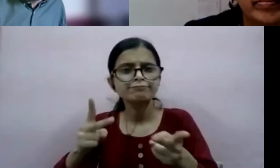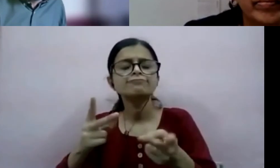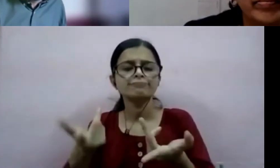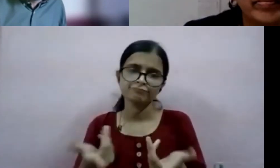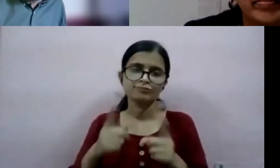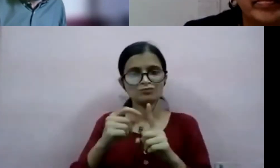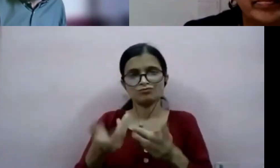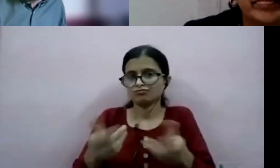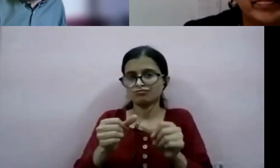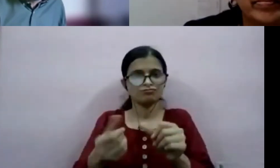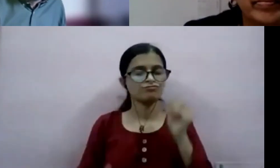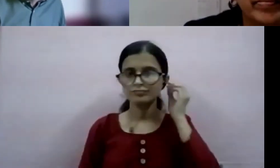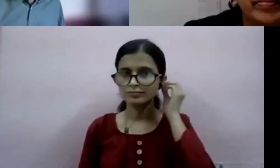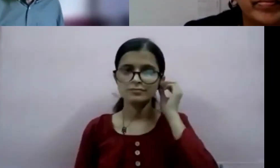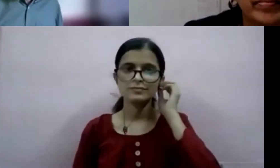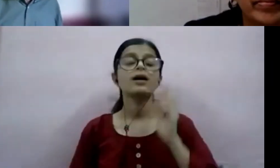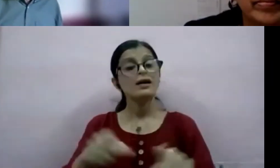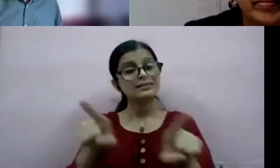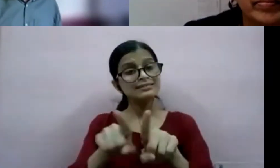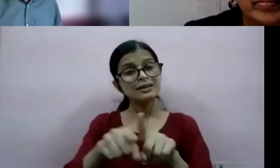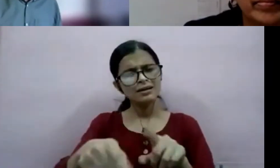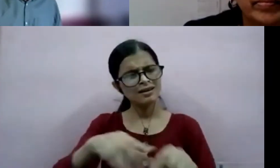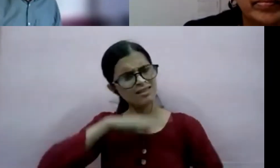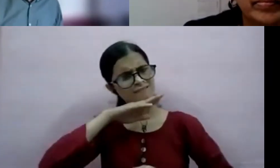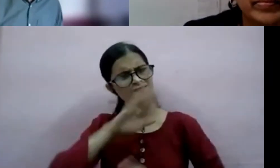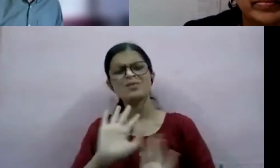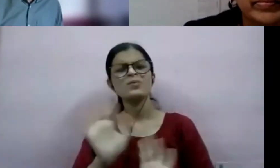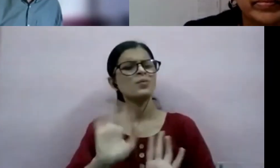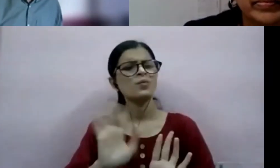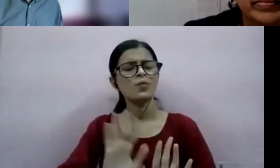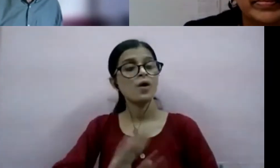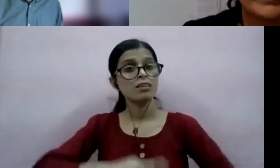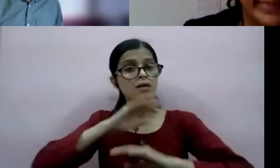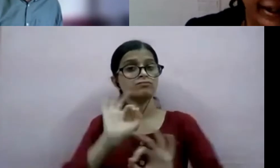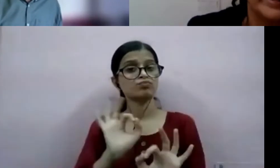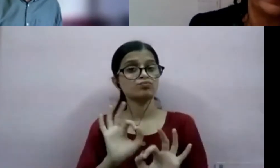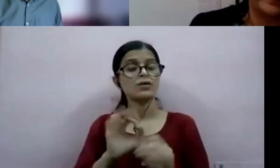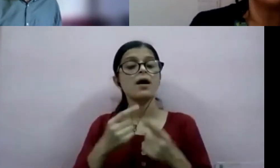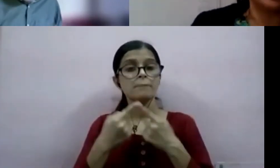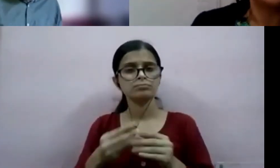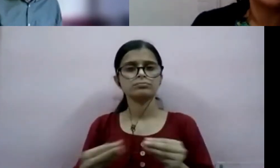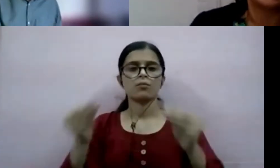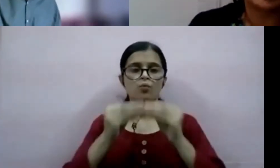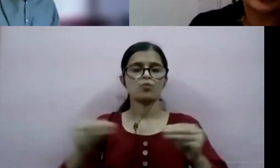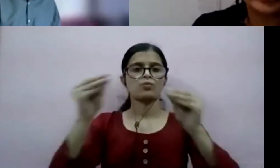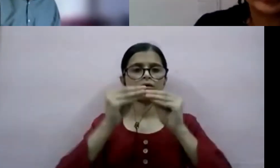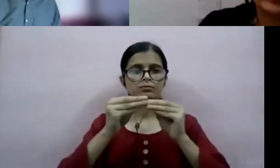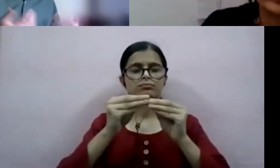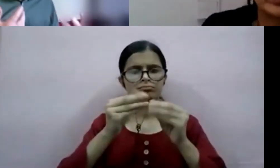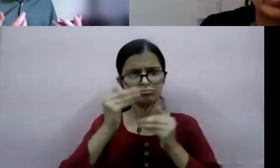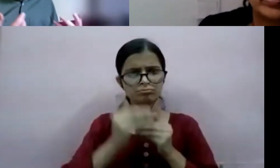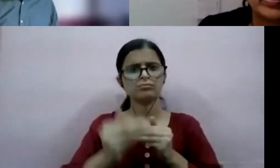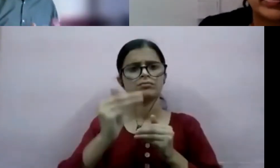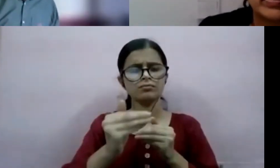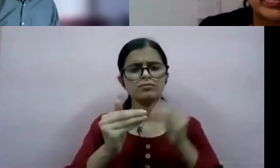that's one of the key things within there. So it's not enough to say, I feel like this because I'm a disabled person. You have to be able to say that this has happened because of this. This